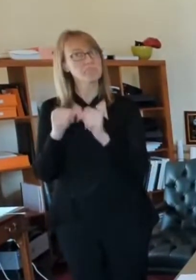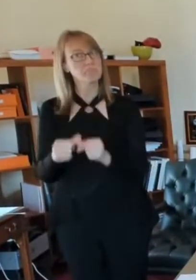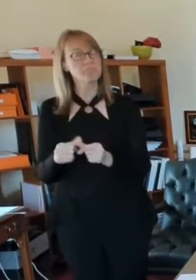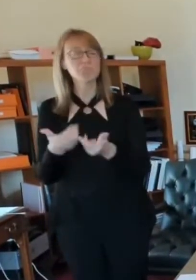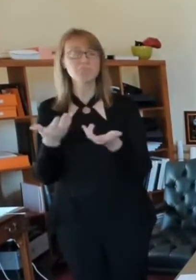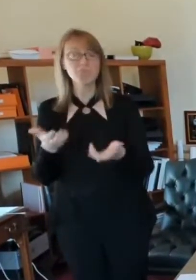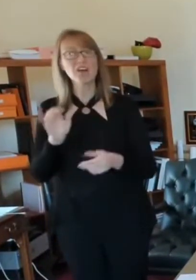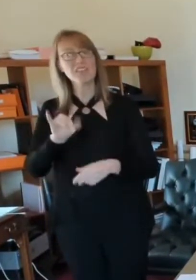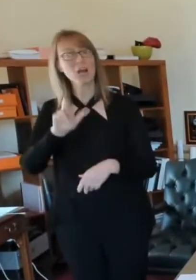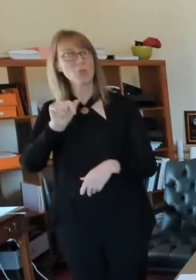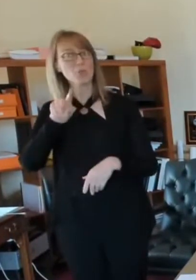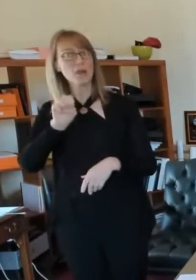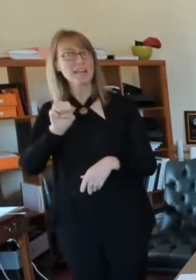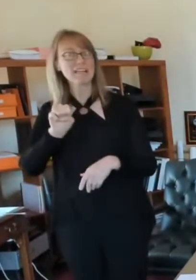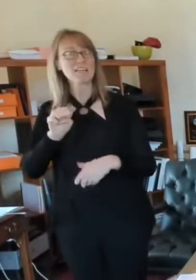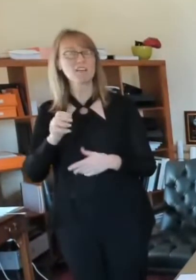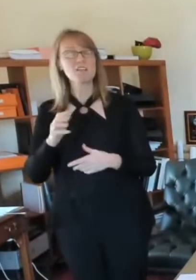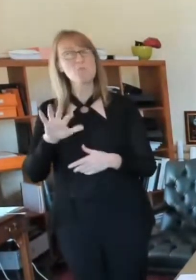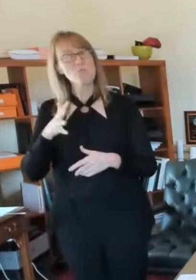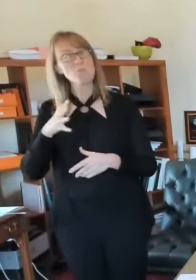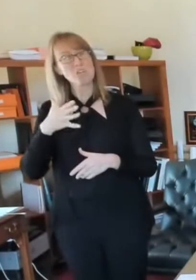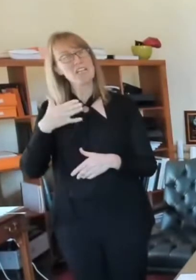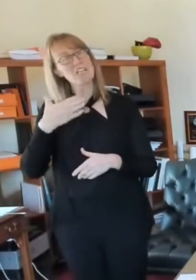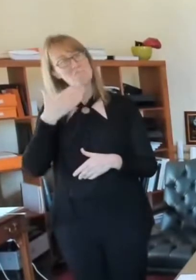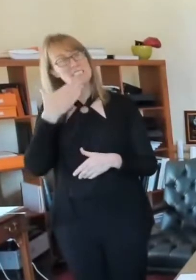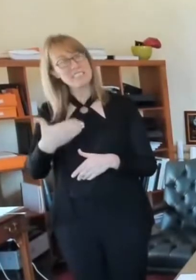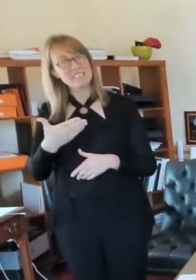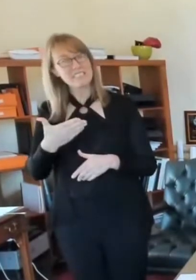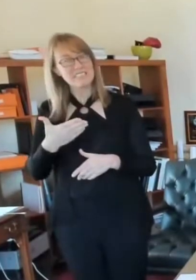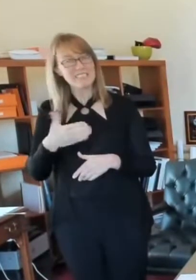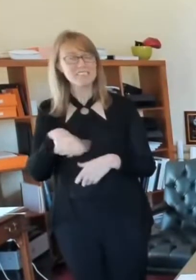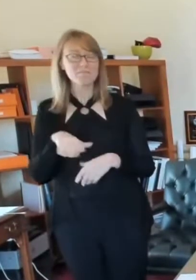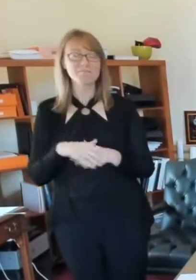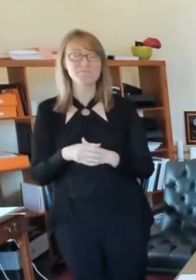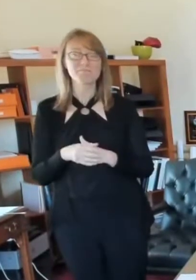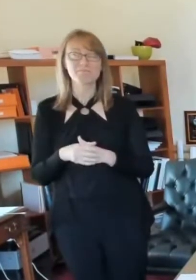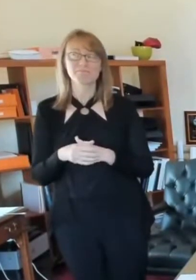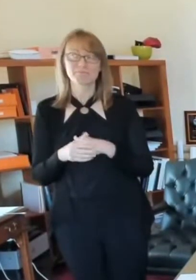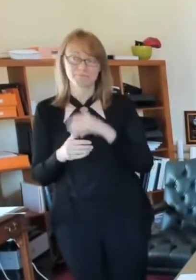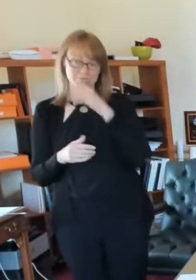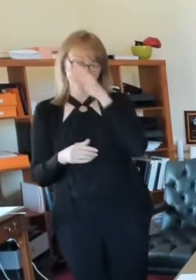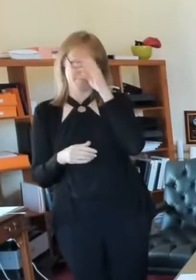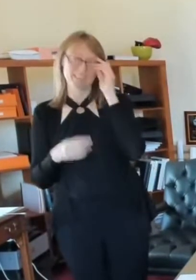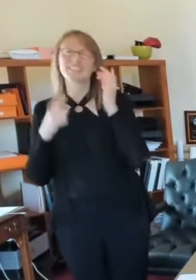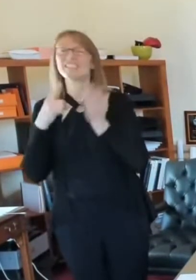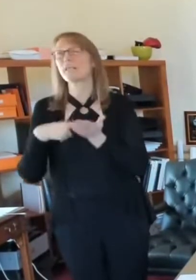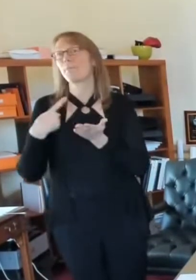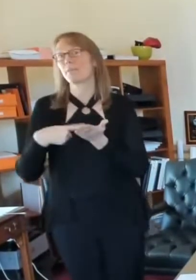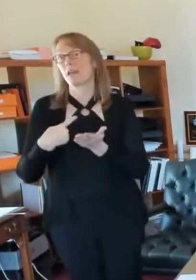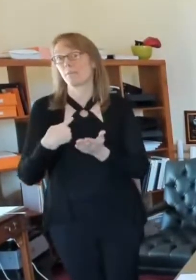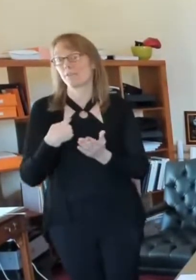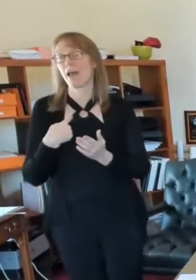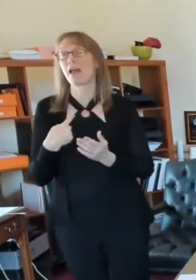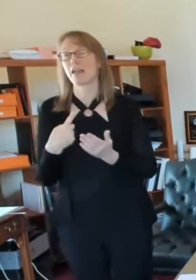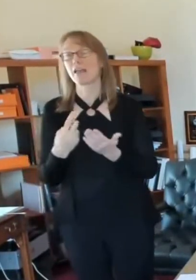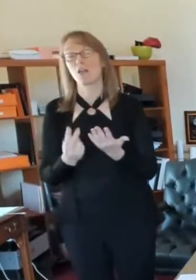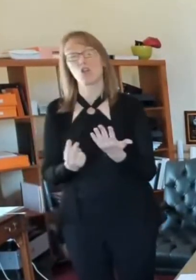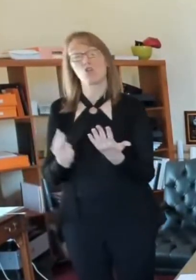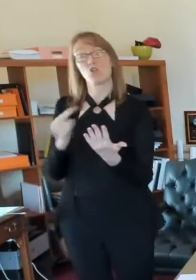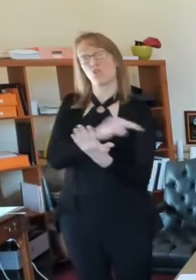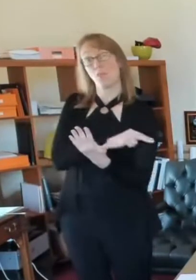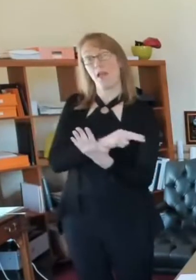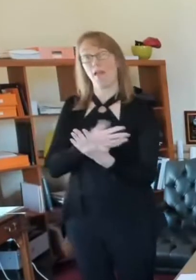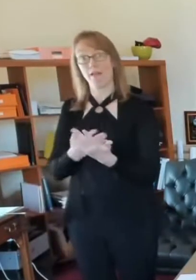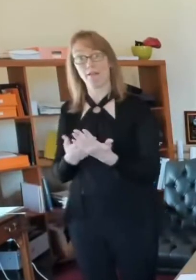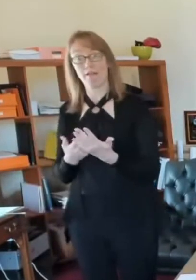rate. I once in a while I find it interesting just to look back and think about this. In the city of